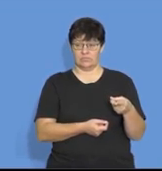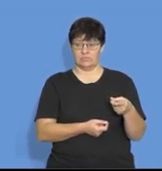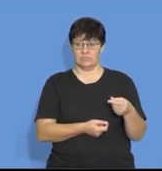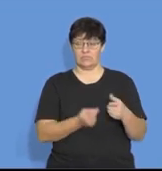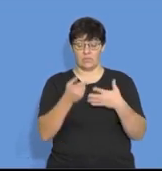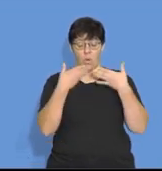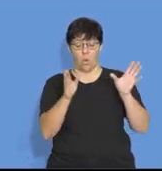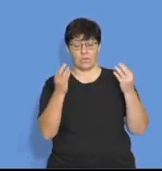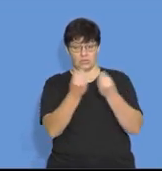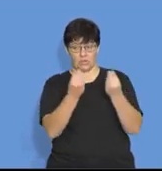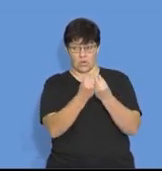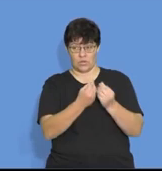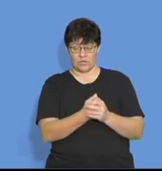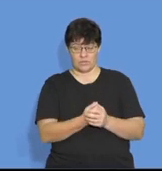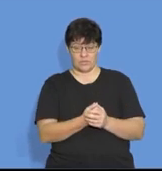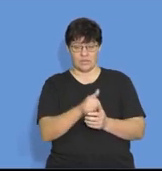Here's my opening stock.